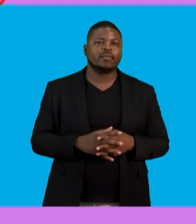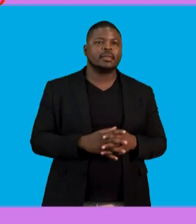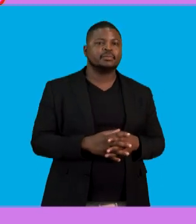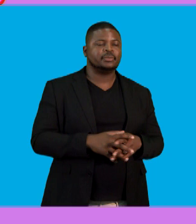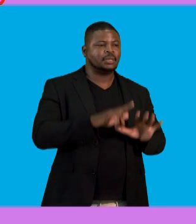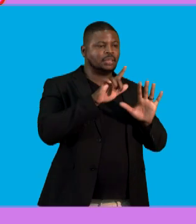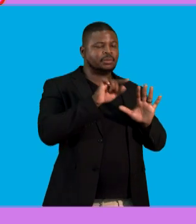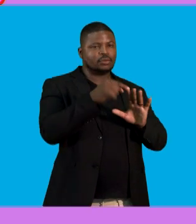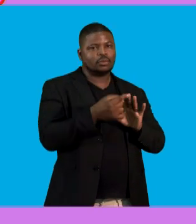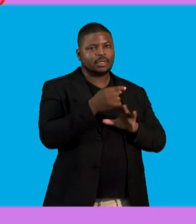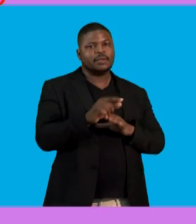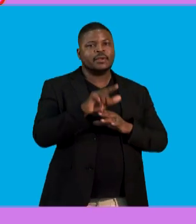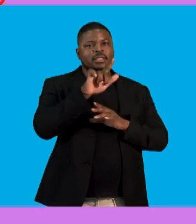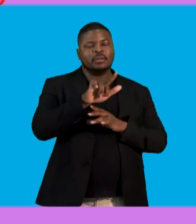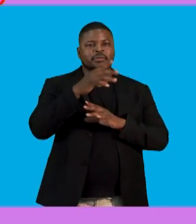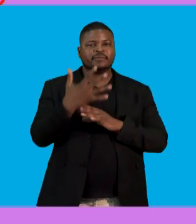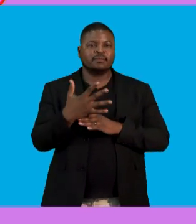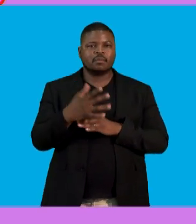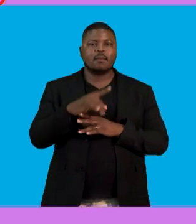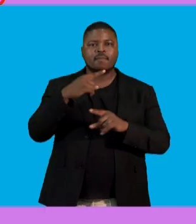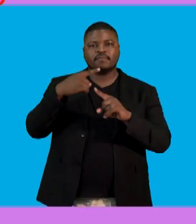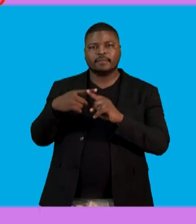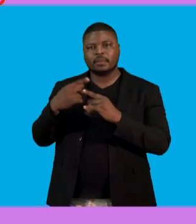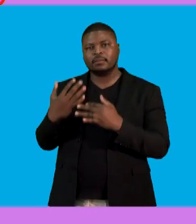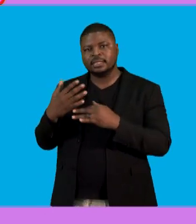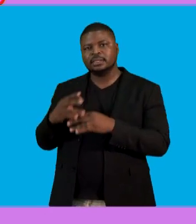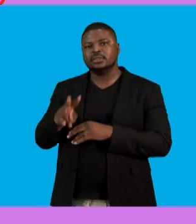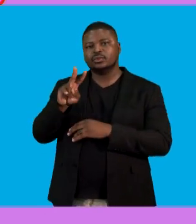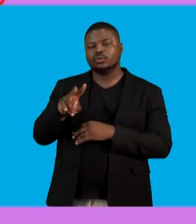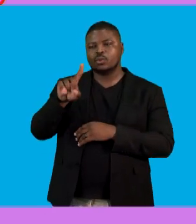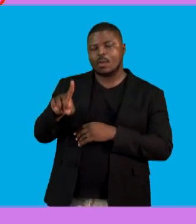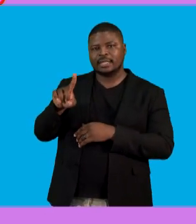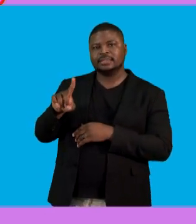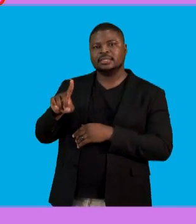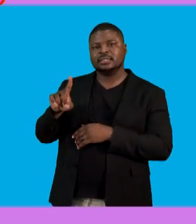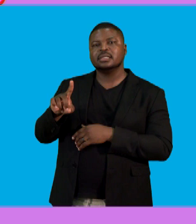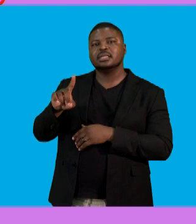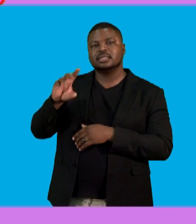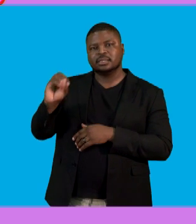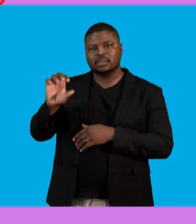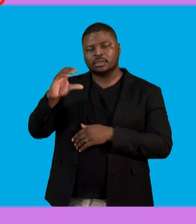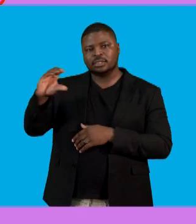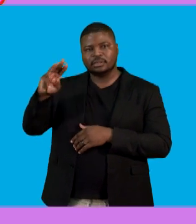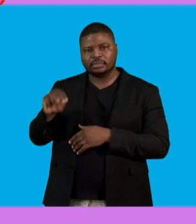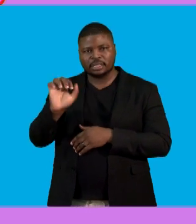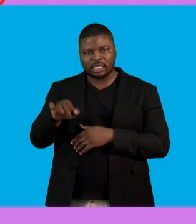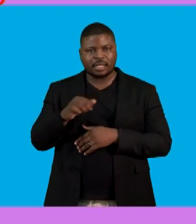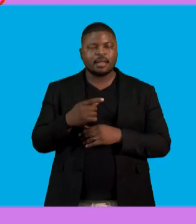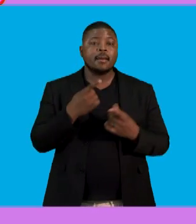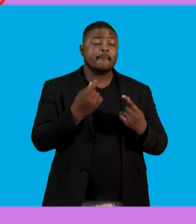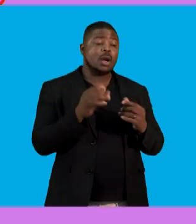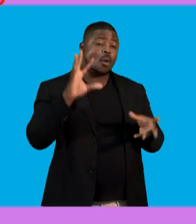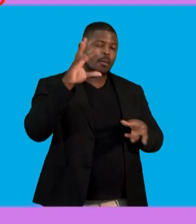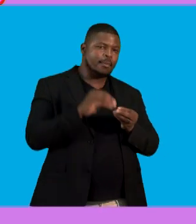is R7.50 multiplied by 210 centimeters. So the cost will be, we